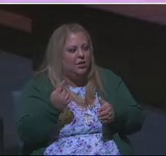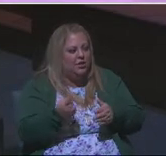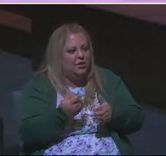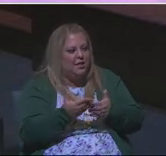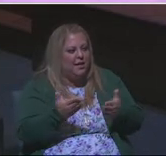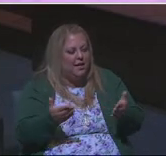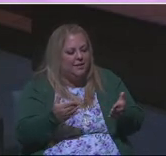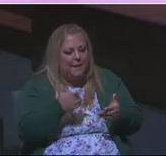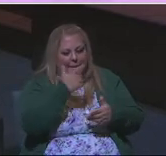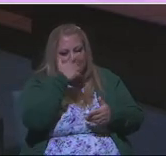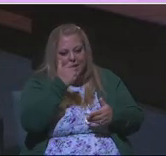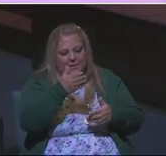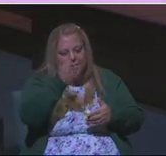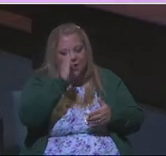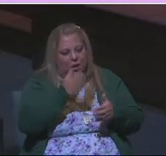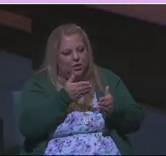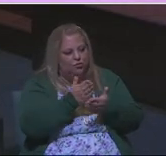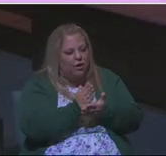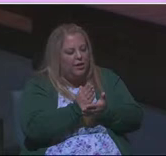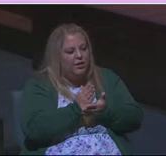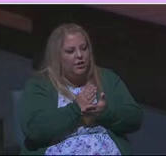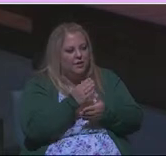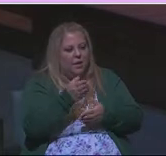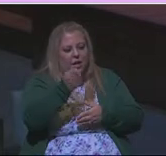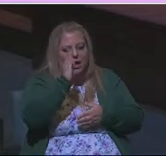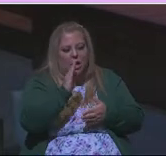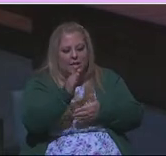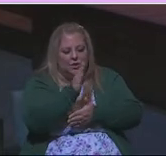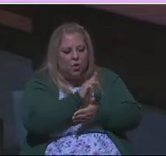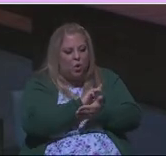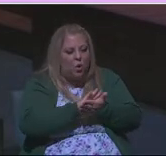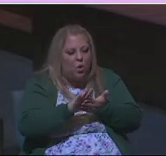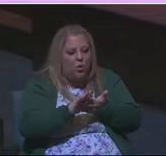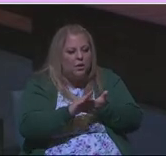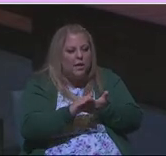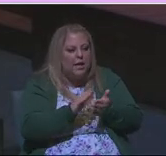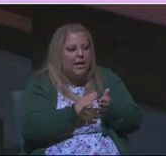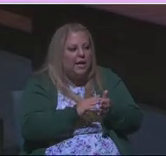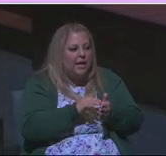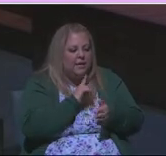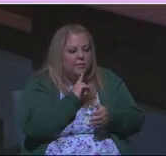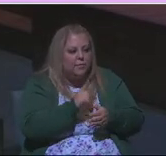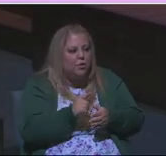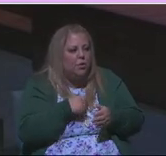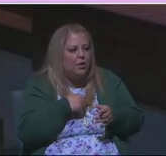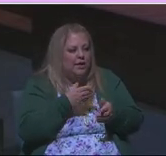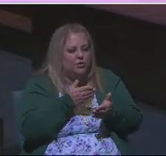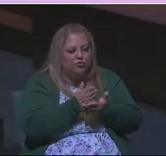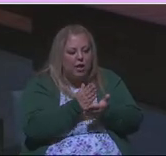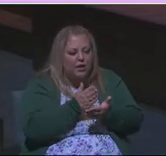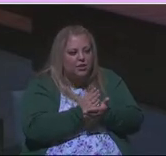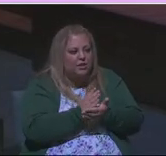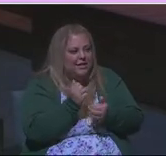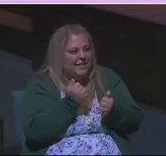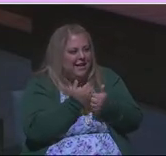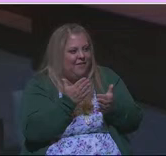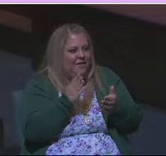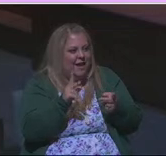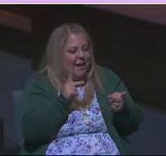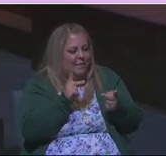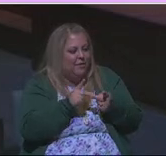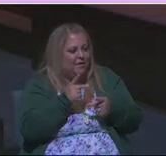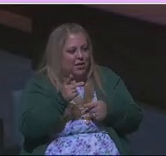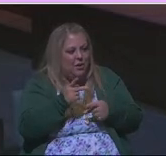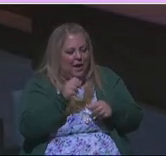is righteous. You need to understand, God is holy, he is pure, he is he is righteous, he is everything perfect that you and